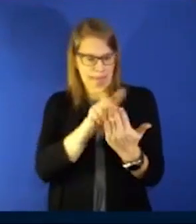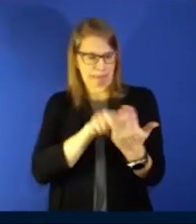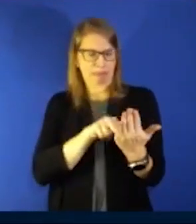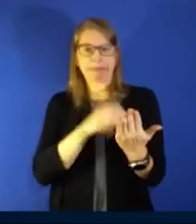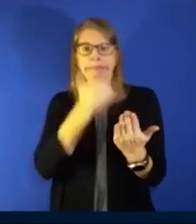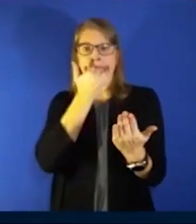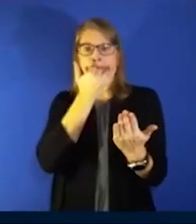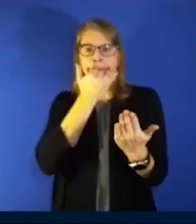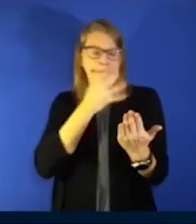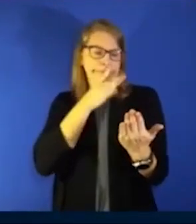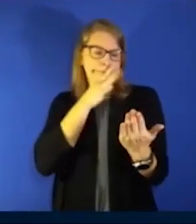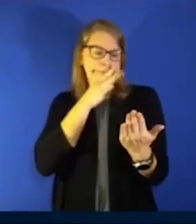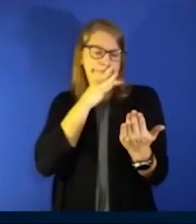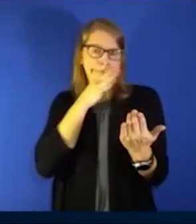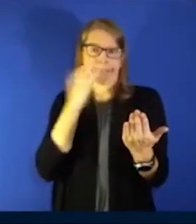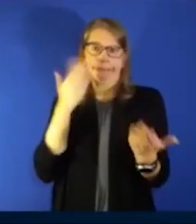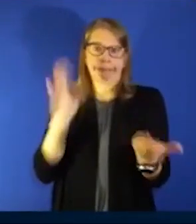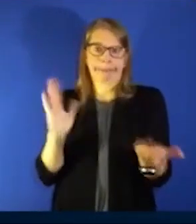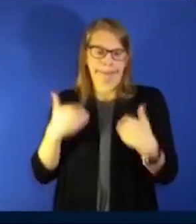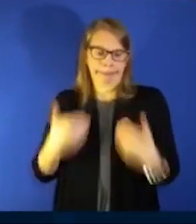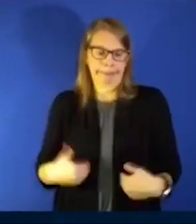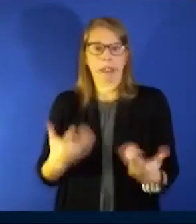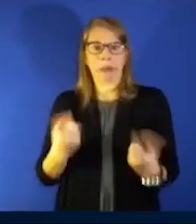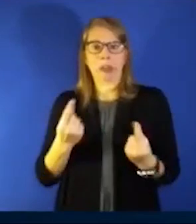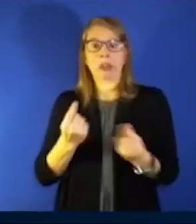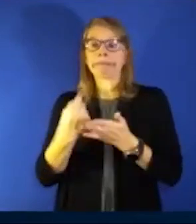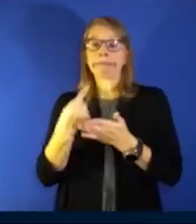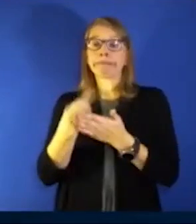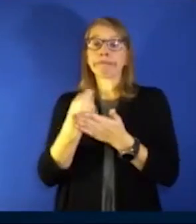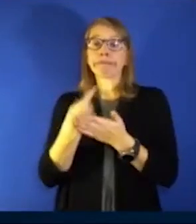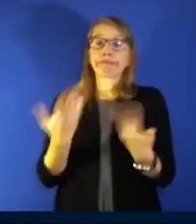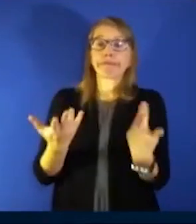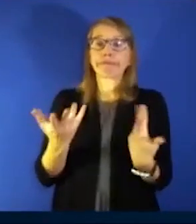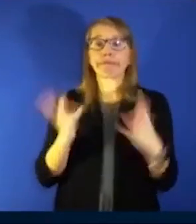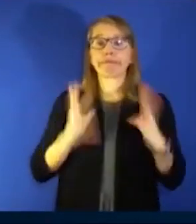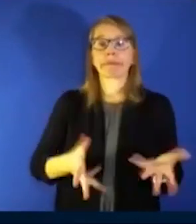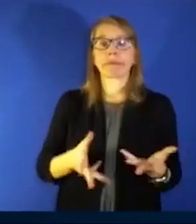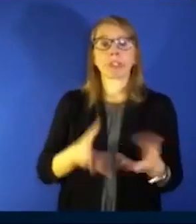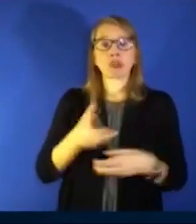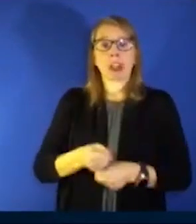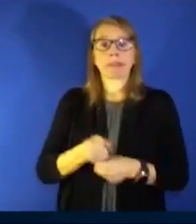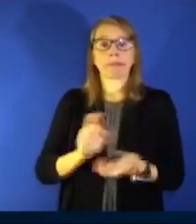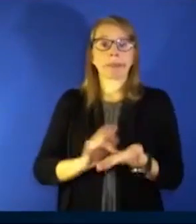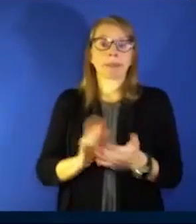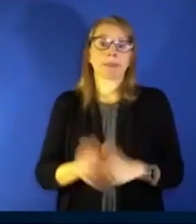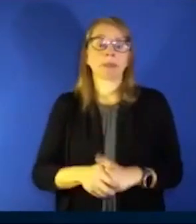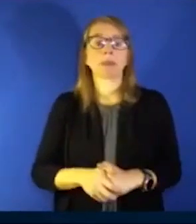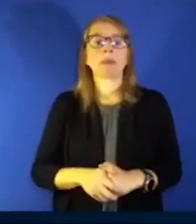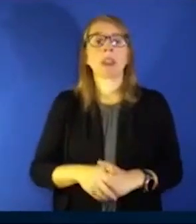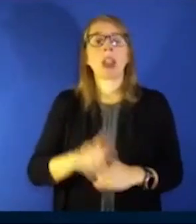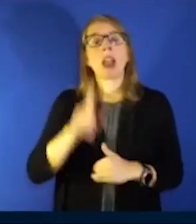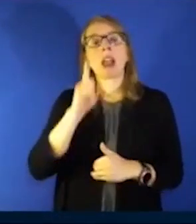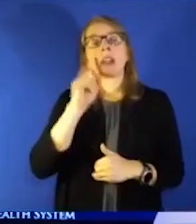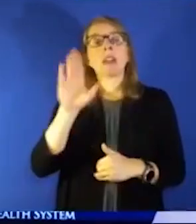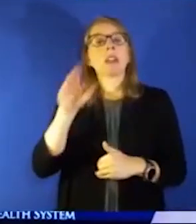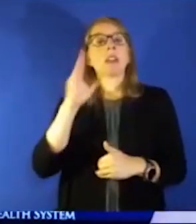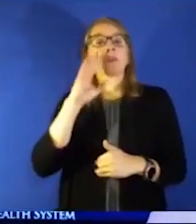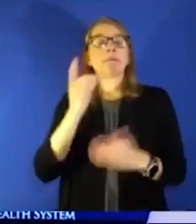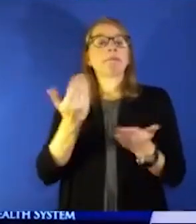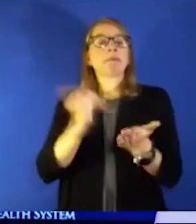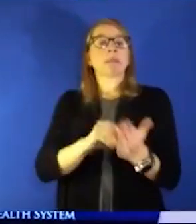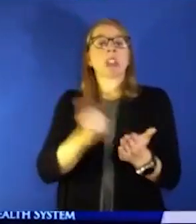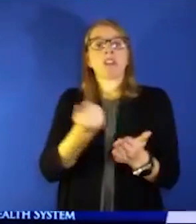are, what they're doing in my body, yet I put them in there. So yeah, I think it's fair to know. And certainly, I think a lot, again, very few